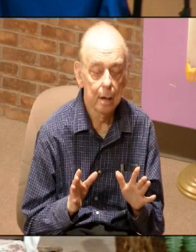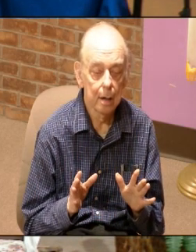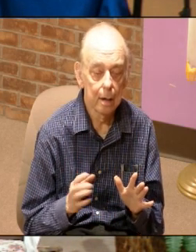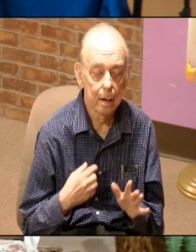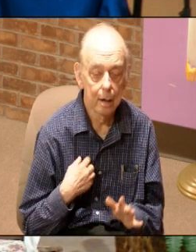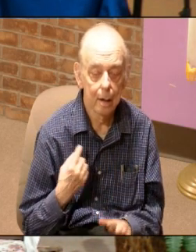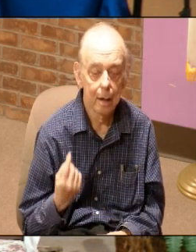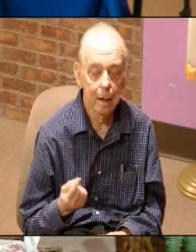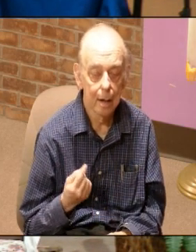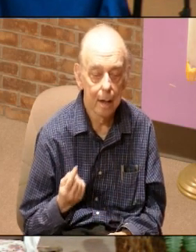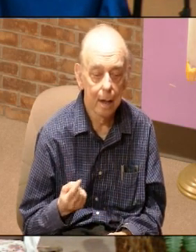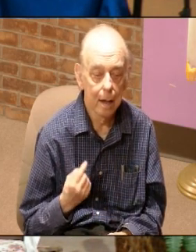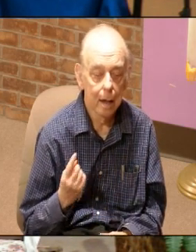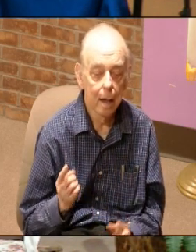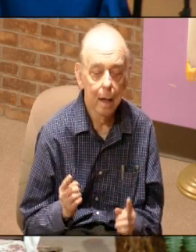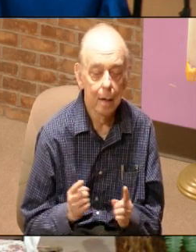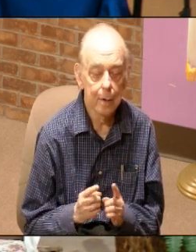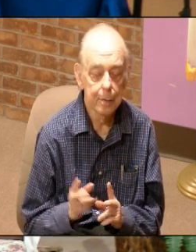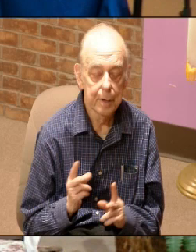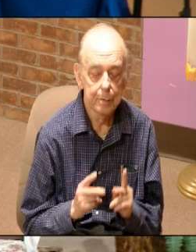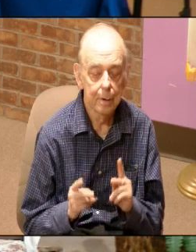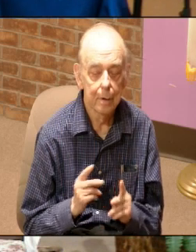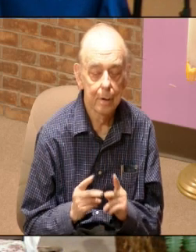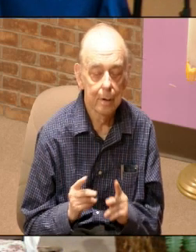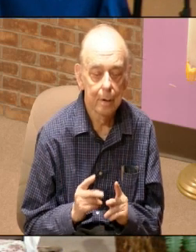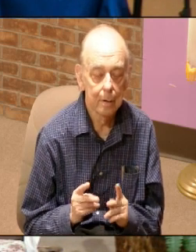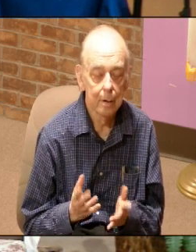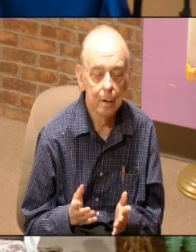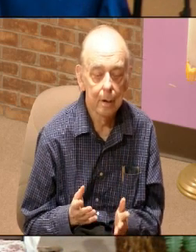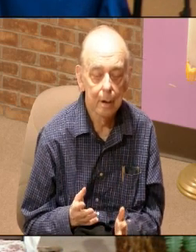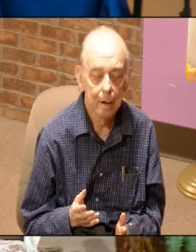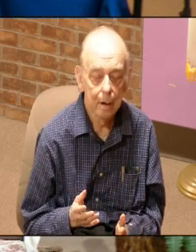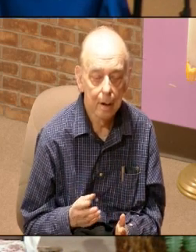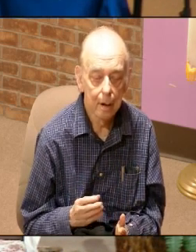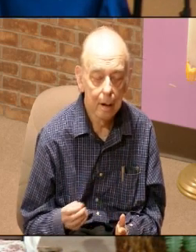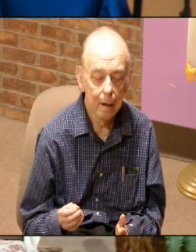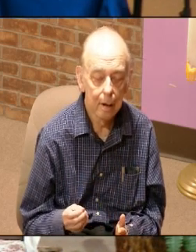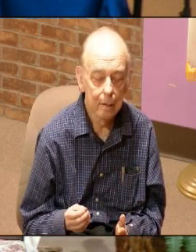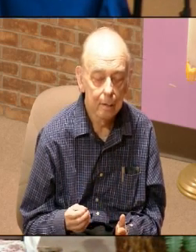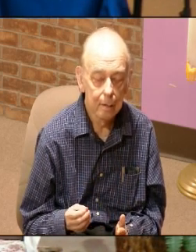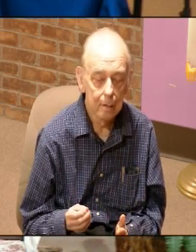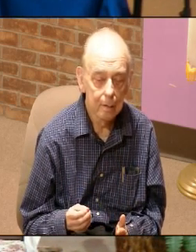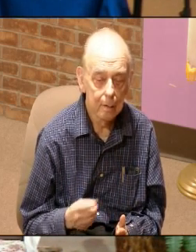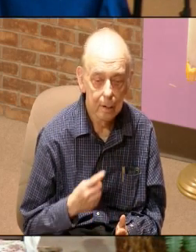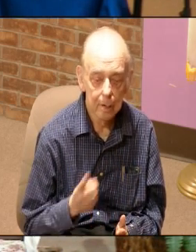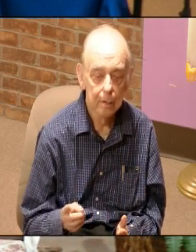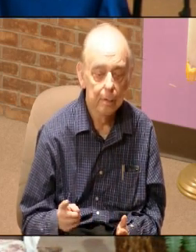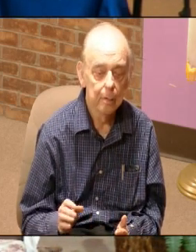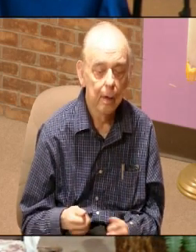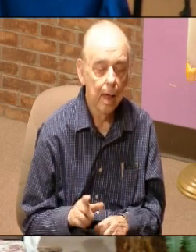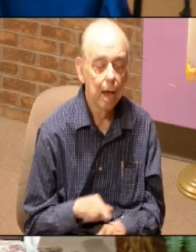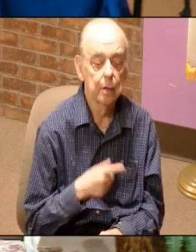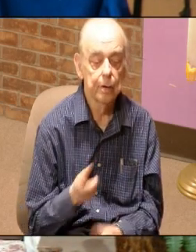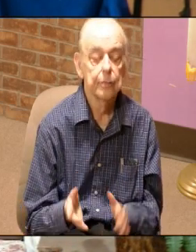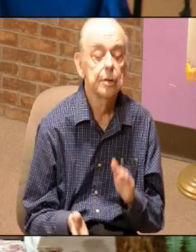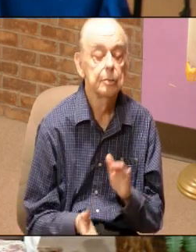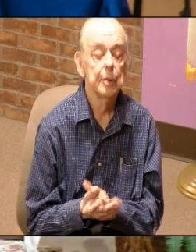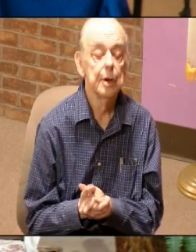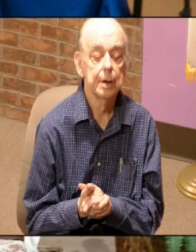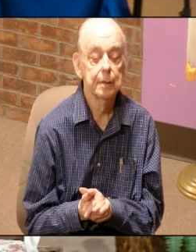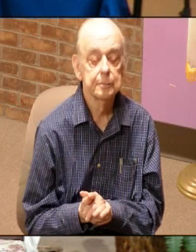always we meet people we meet people and they say how long have you been married